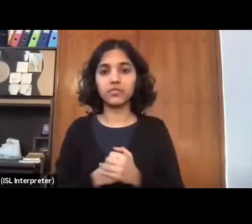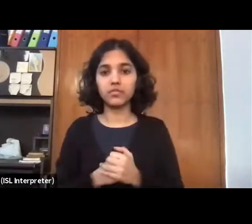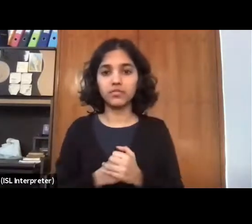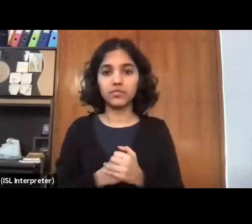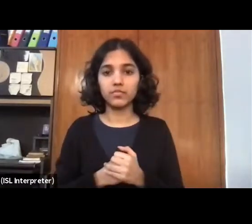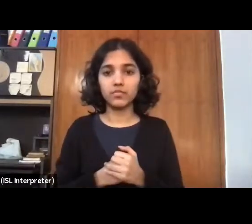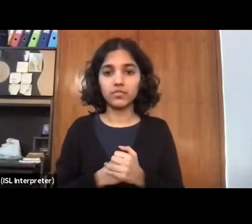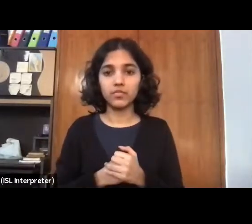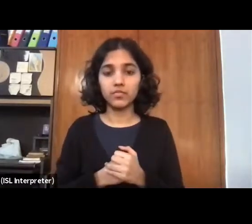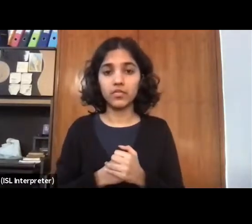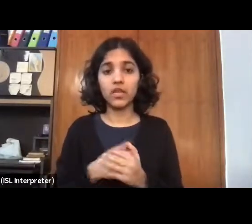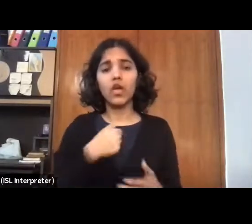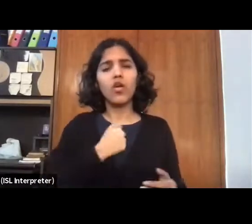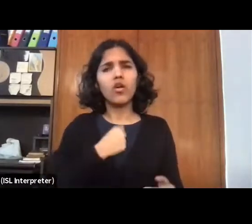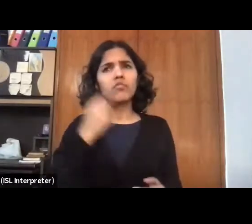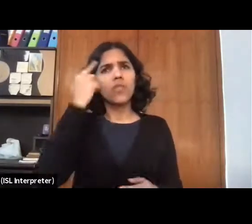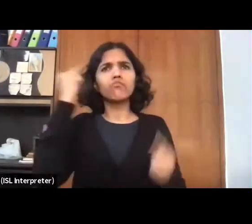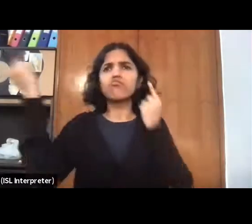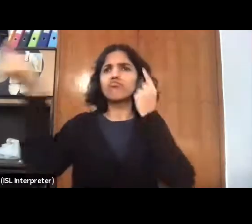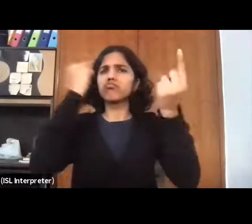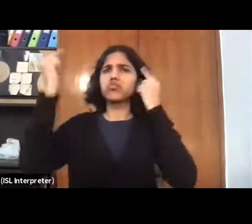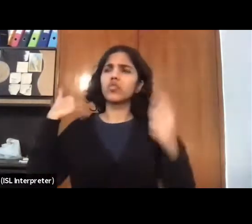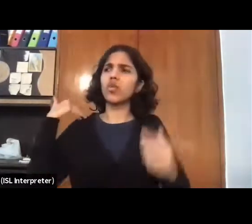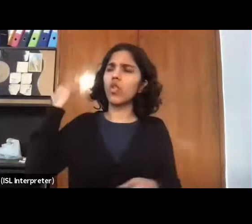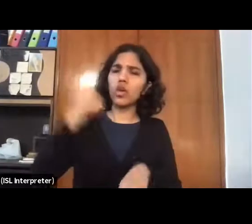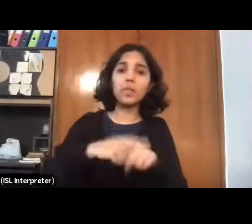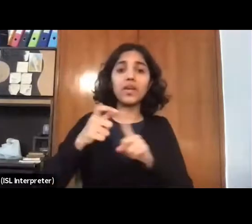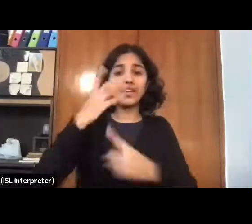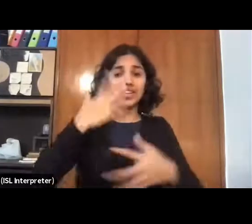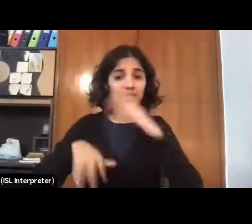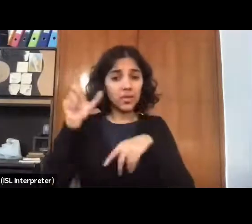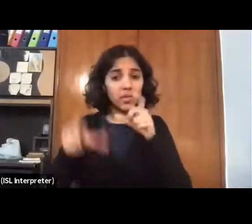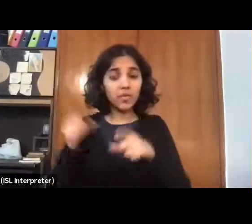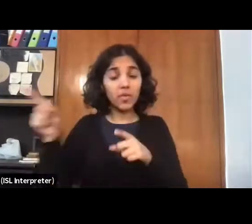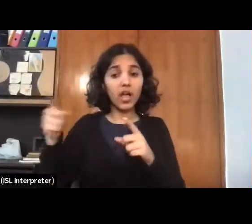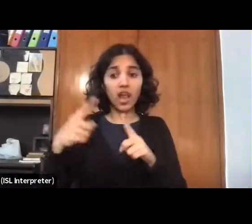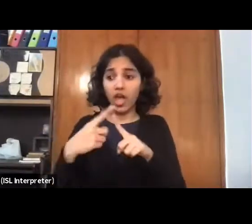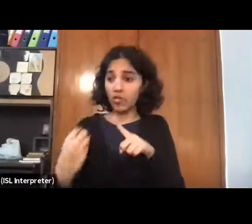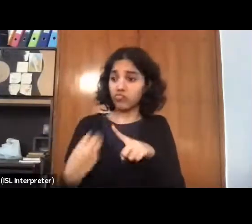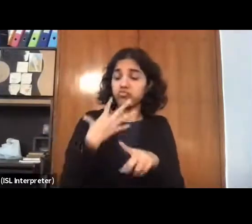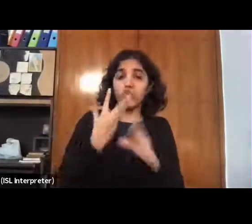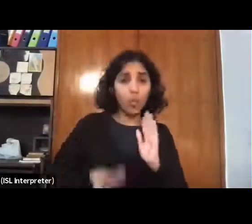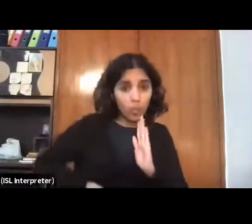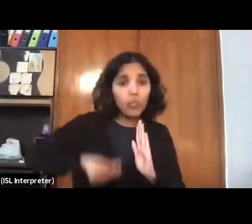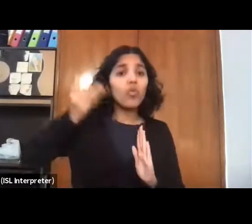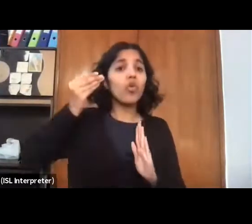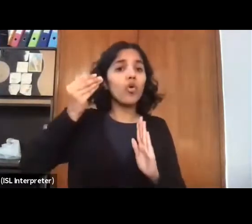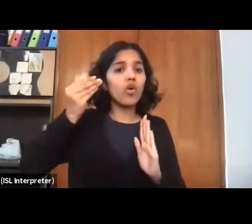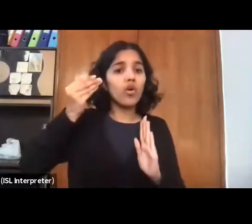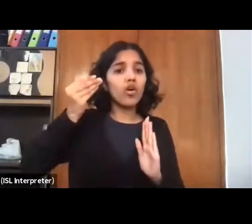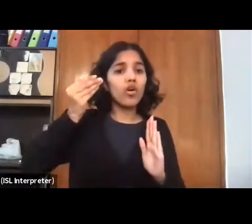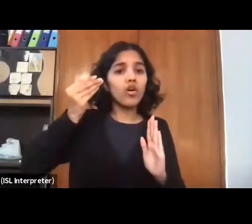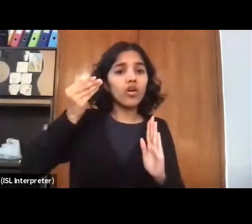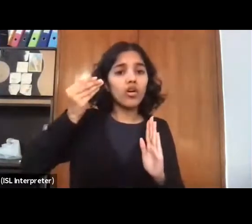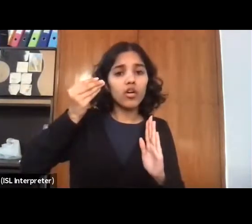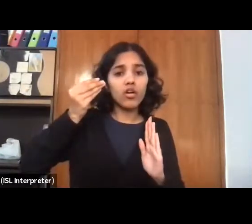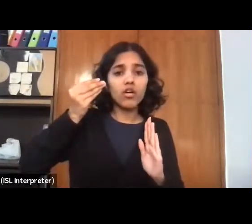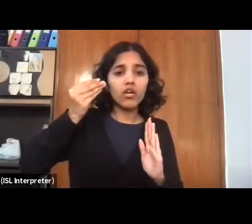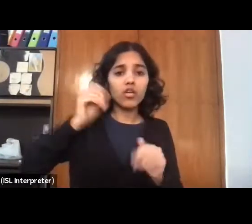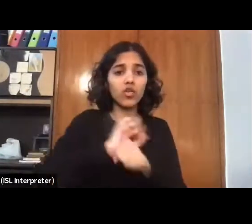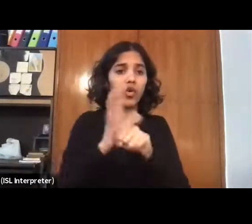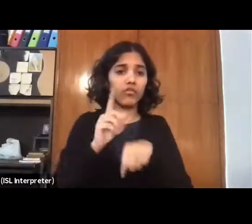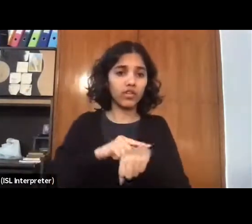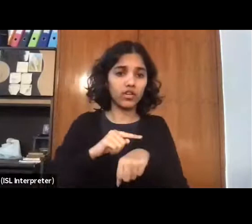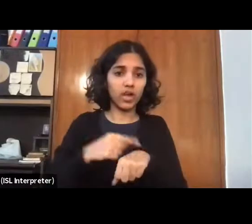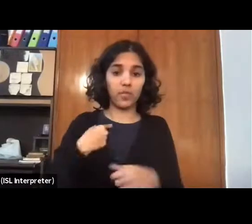was always on our minds that people with disabilities have been more affected than the rest of the people. And we